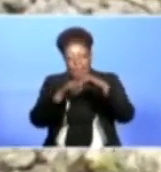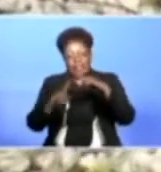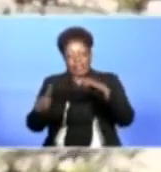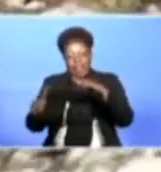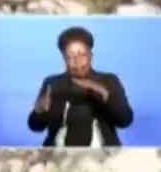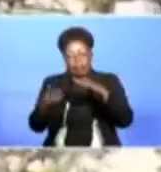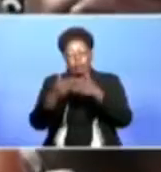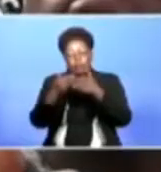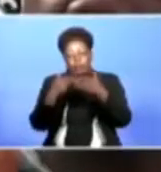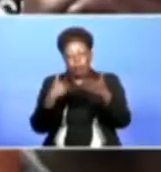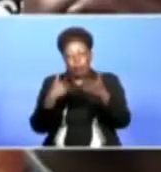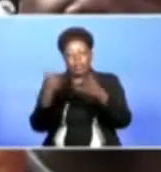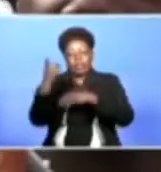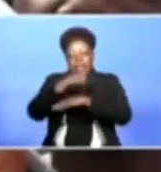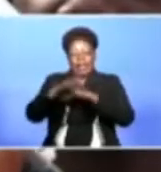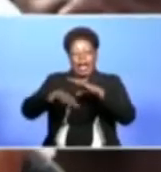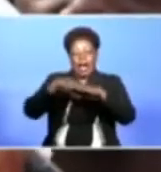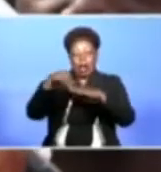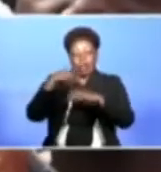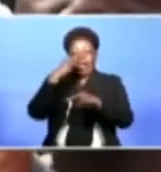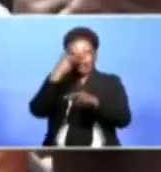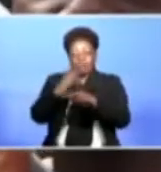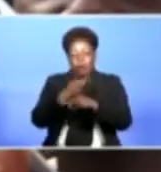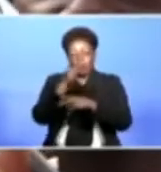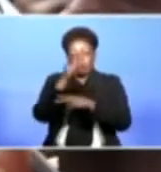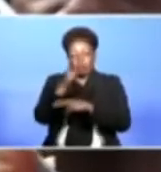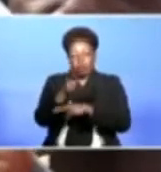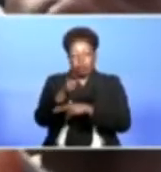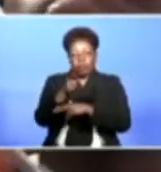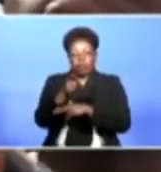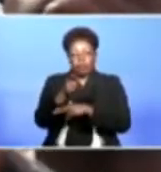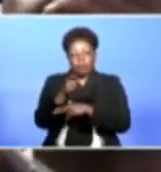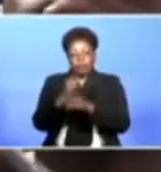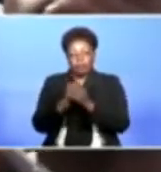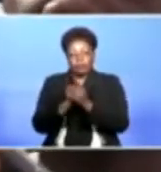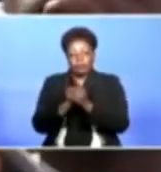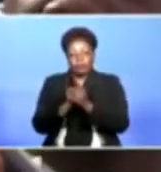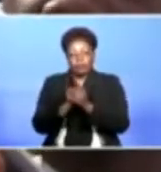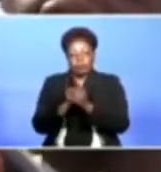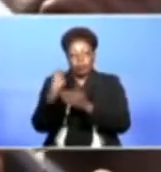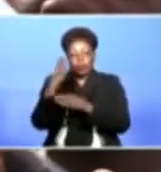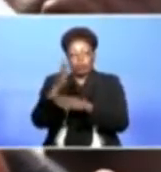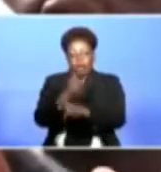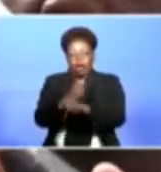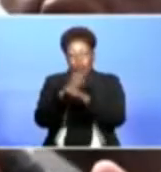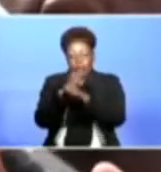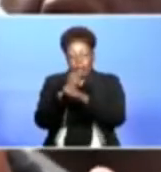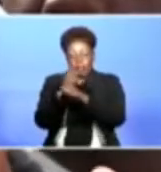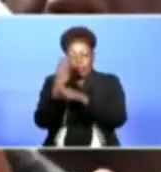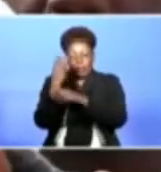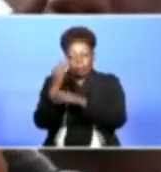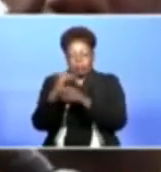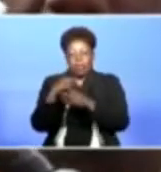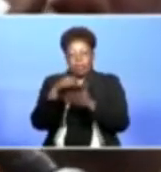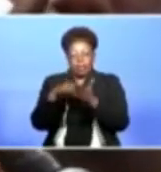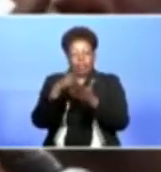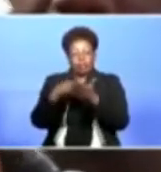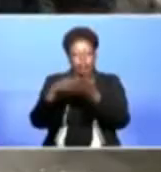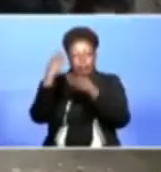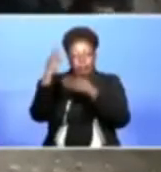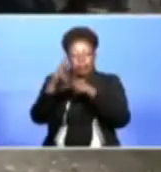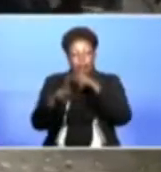re-enter their cells after the recreation to allow the officers to do the normal road check that we